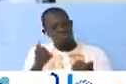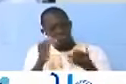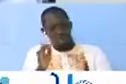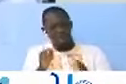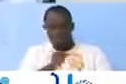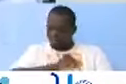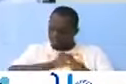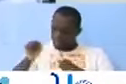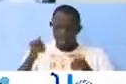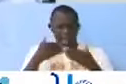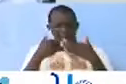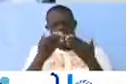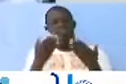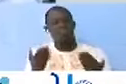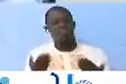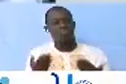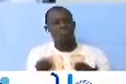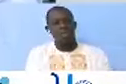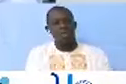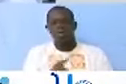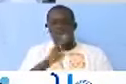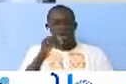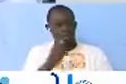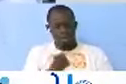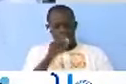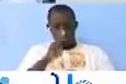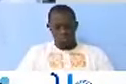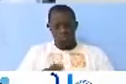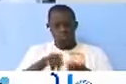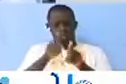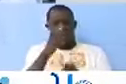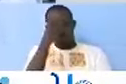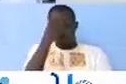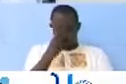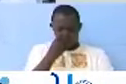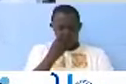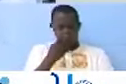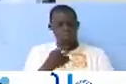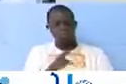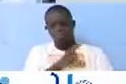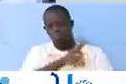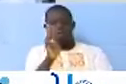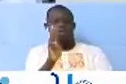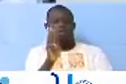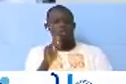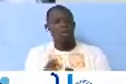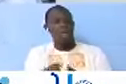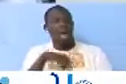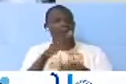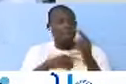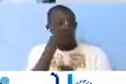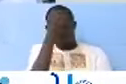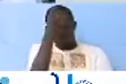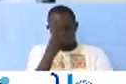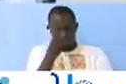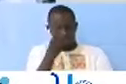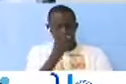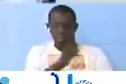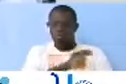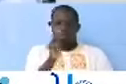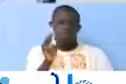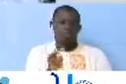fae. You tell them. Kana jusola. Let us not do it with bad temperament. Juso.